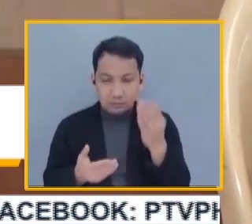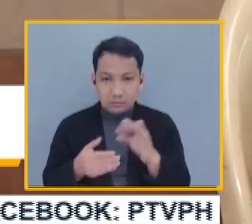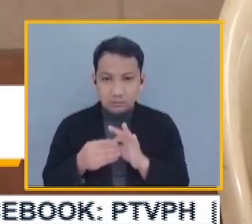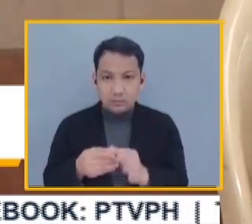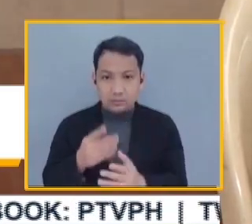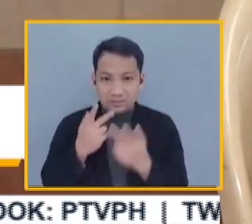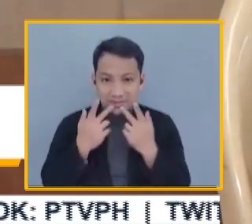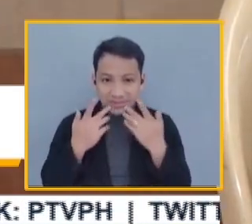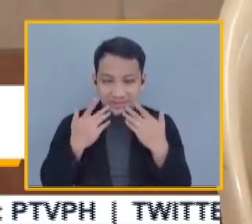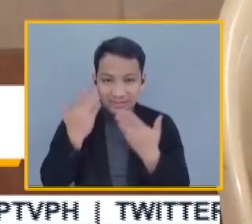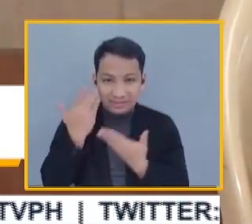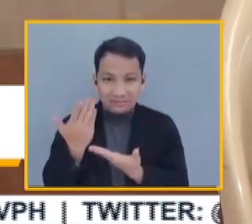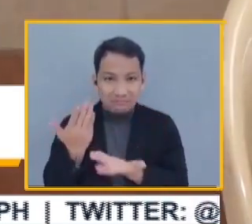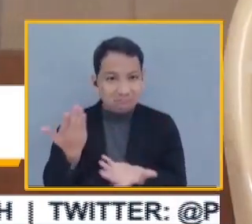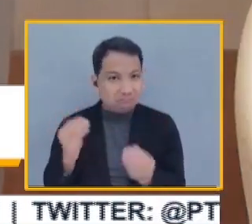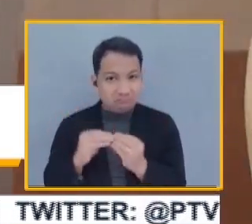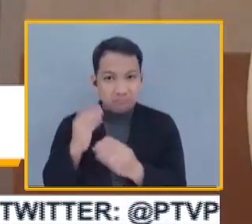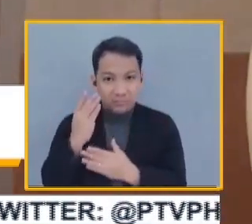Juan